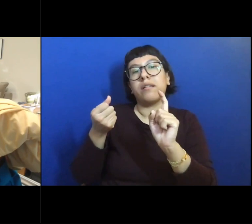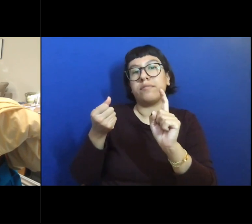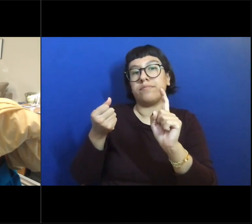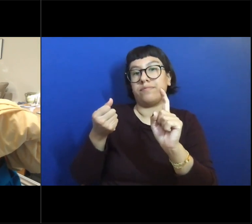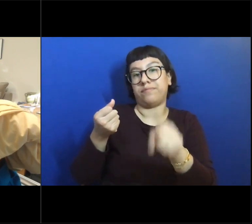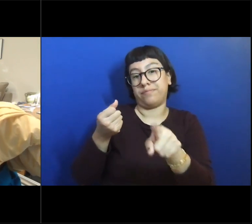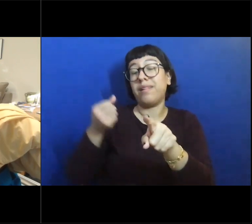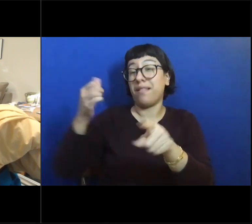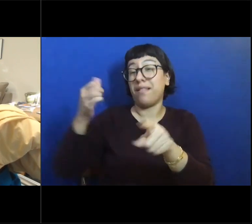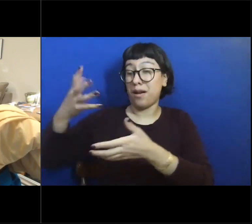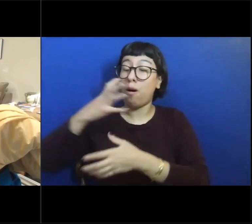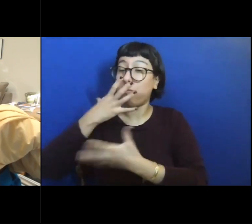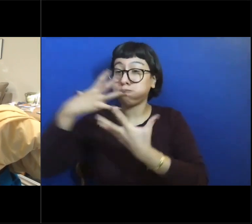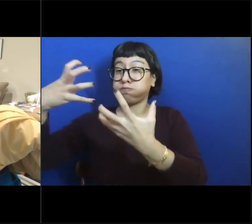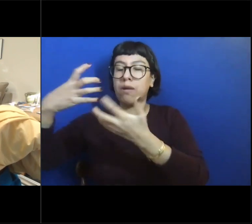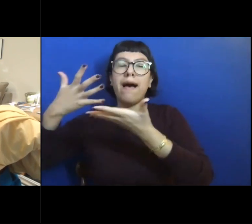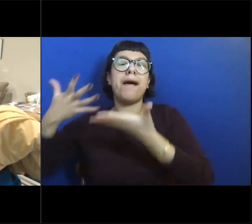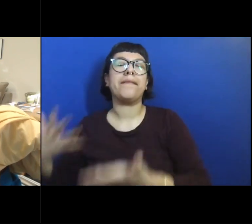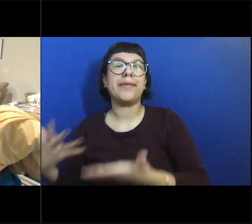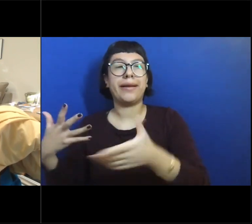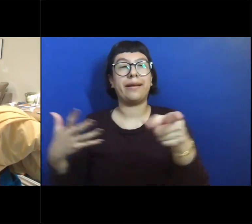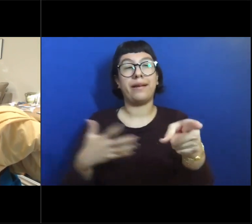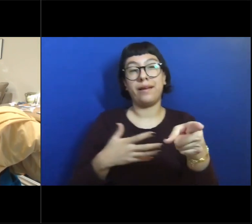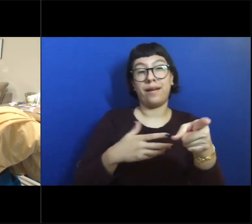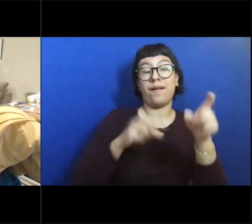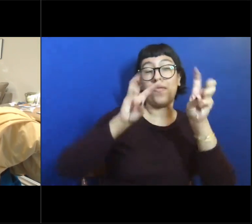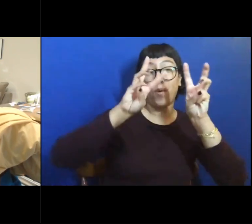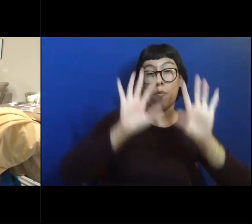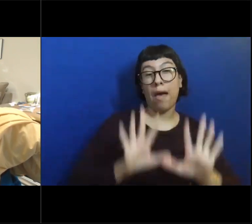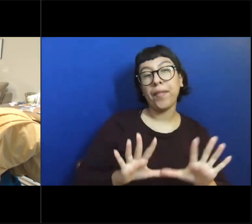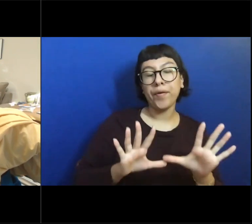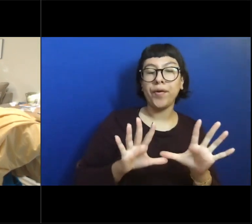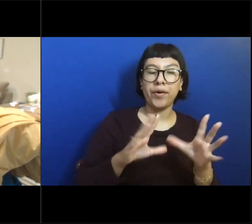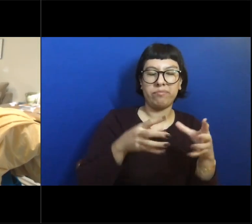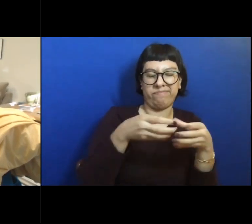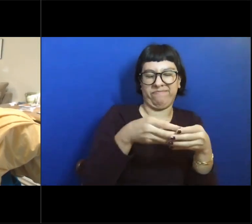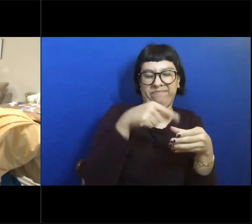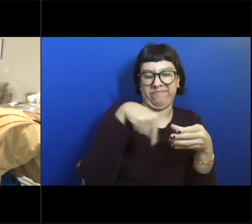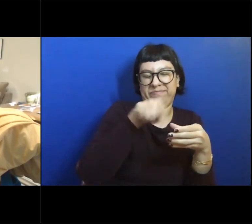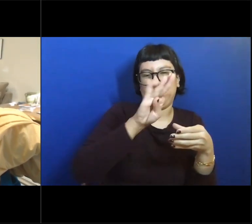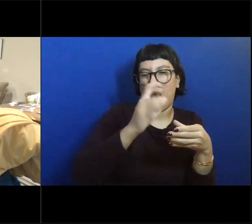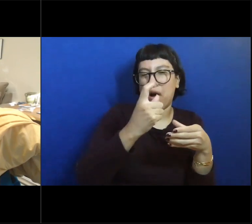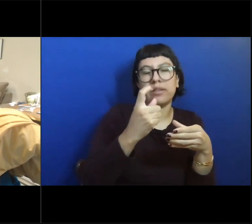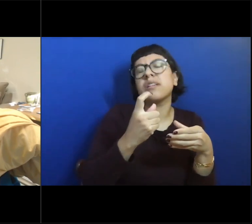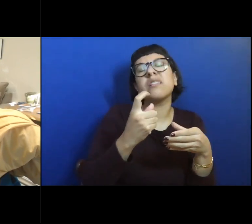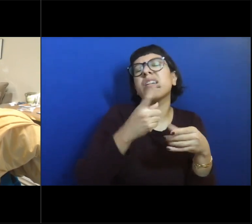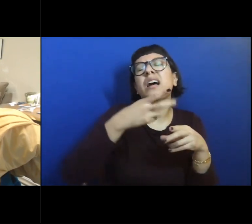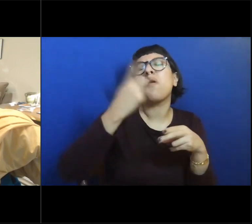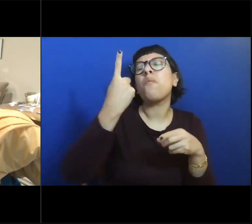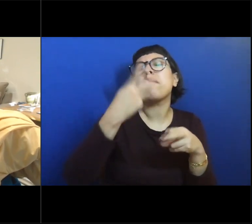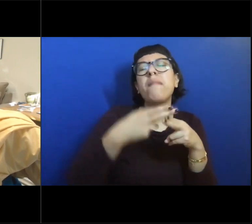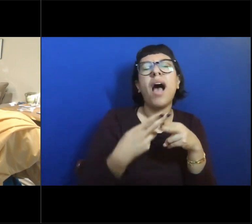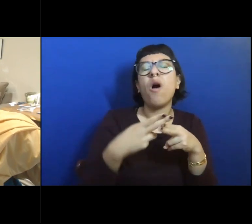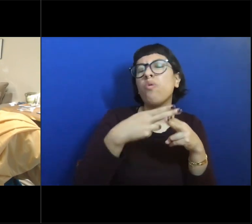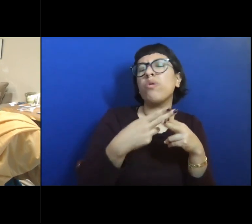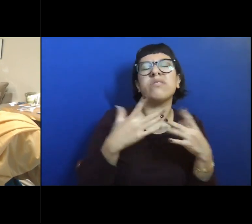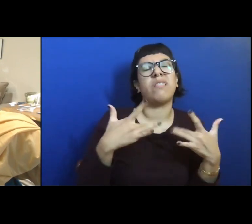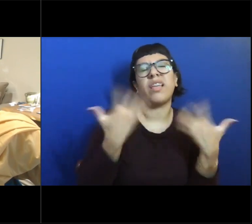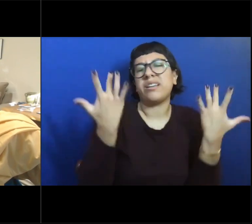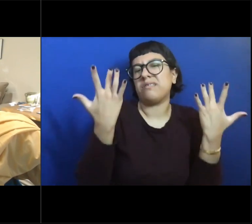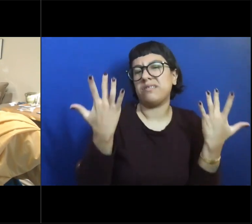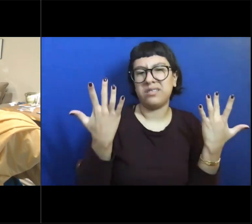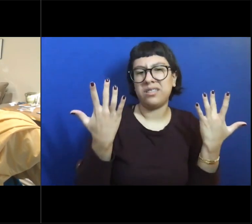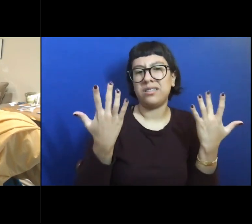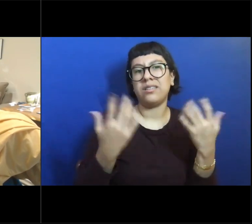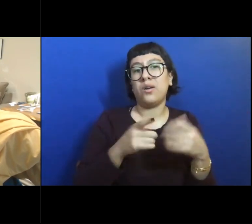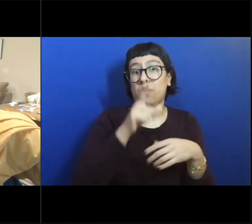heavier than the weather instrument. The weather instrument is got to be about a pound or even maybe a little bit less. It's very, very light. The only weight to it is